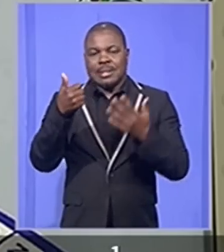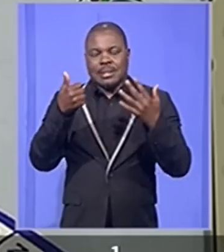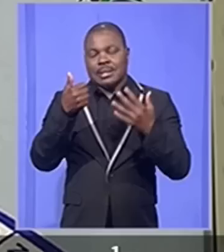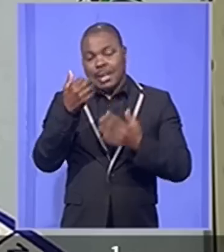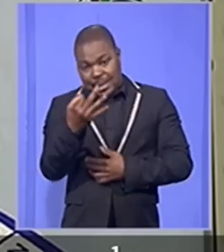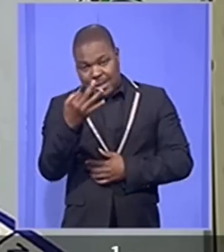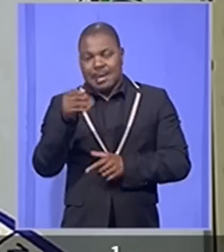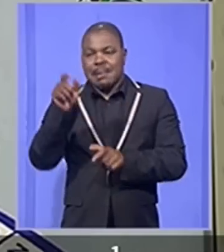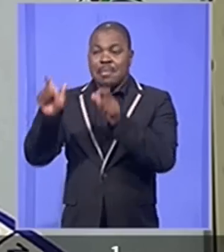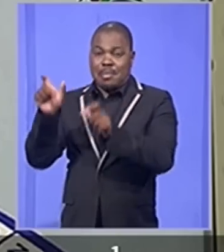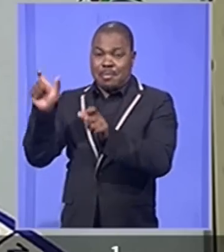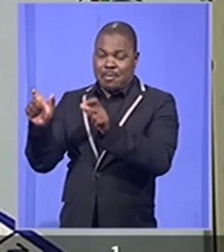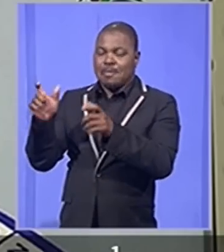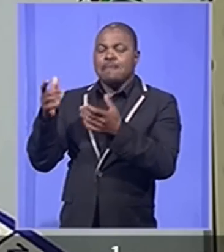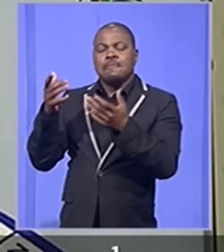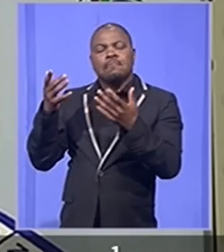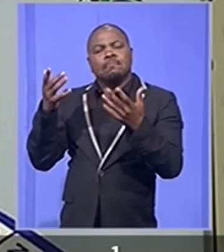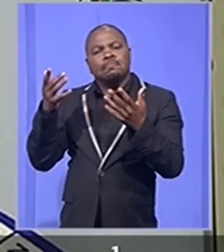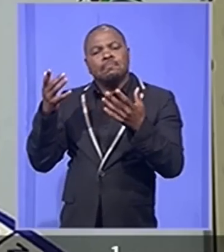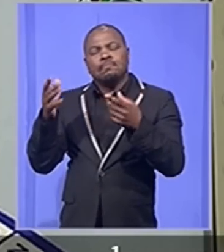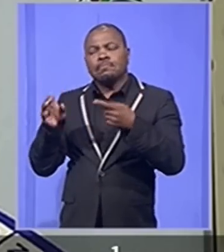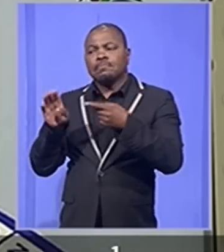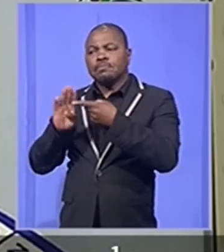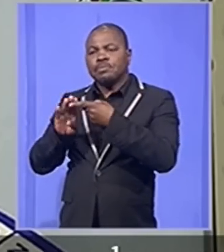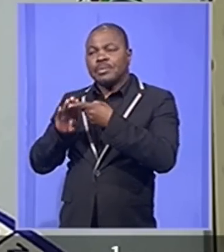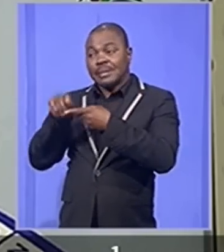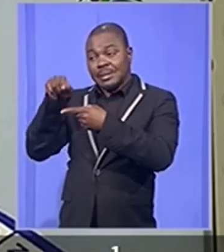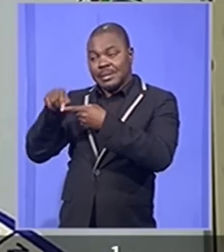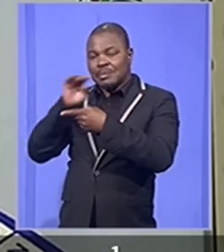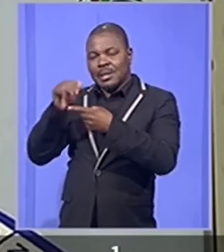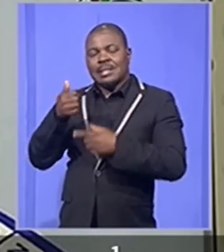673 suspects, representing